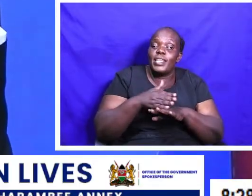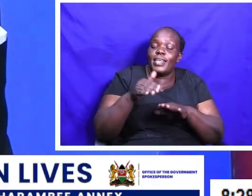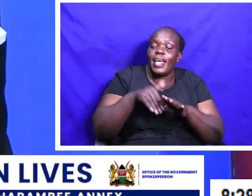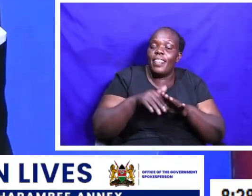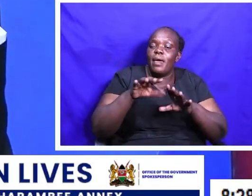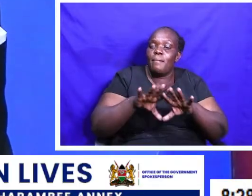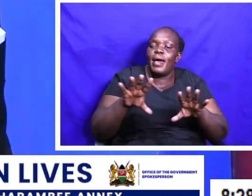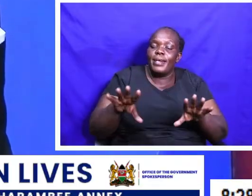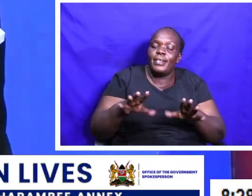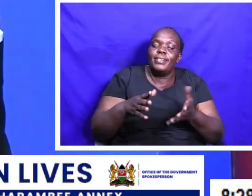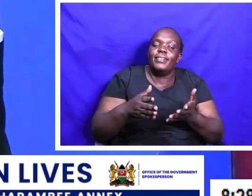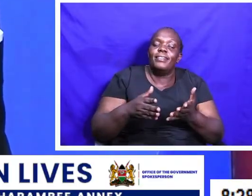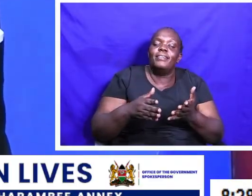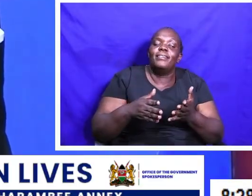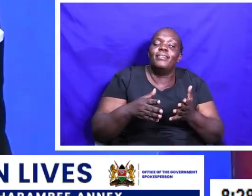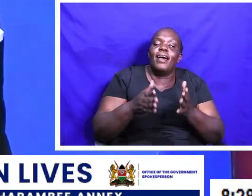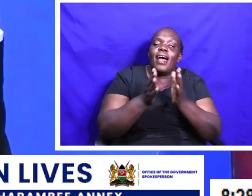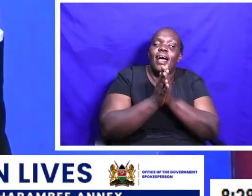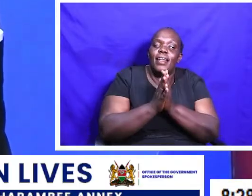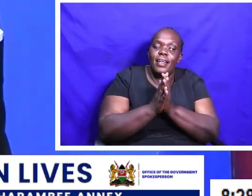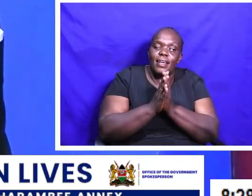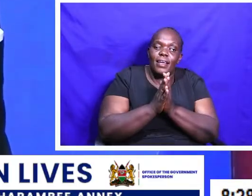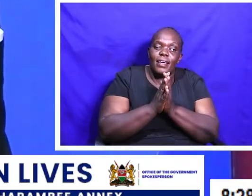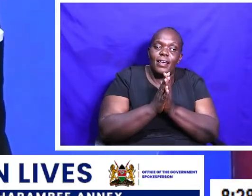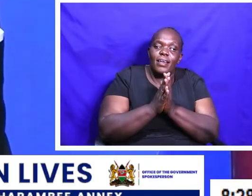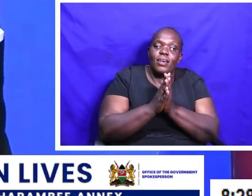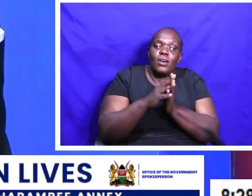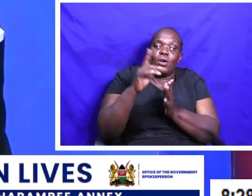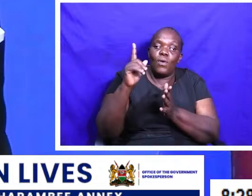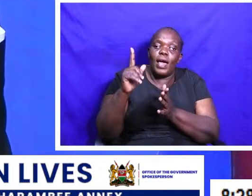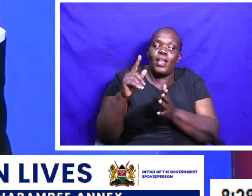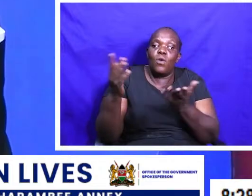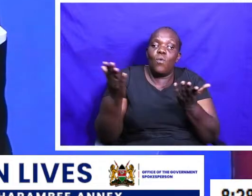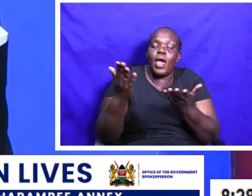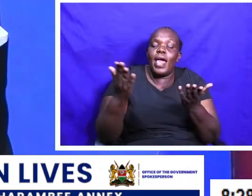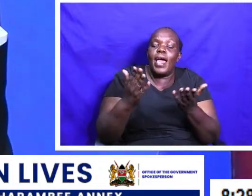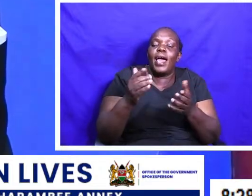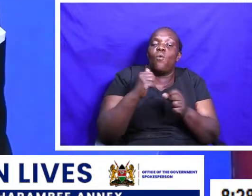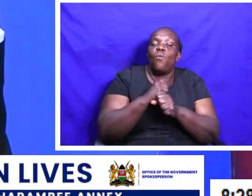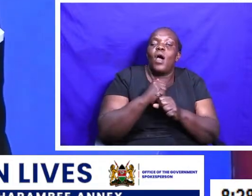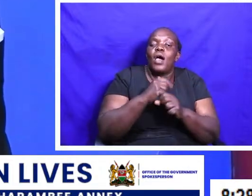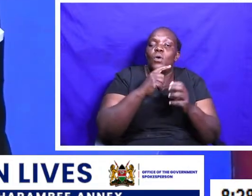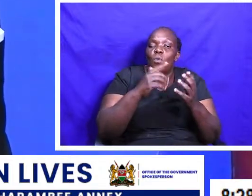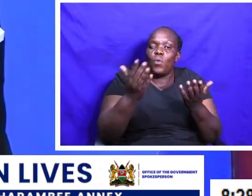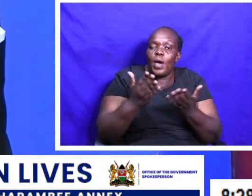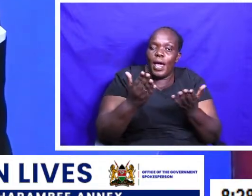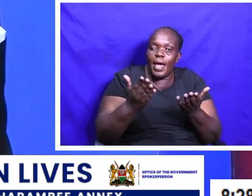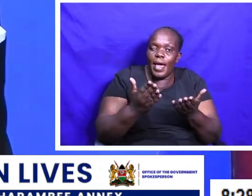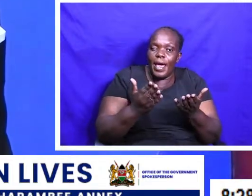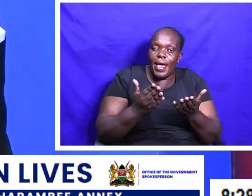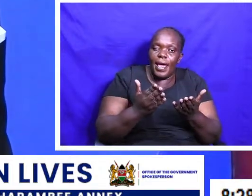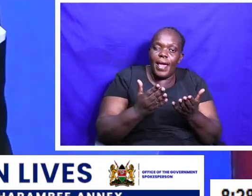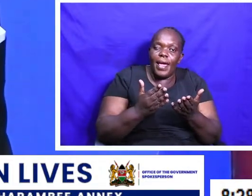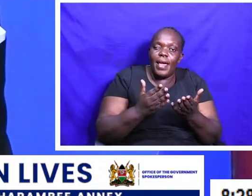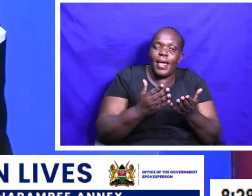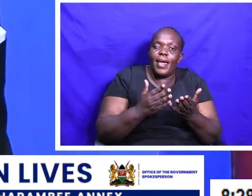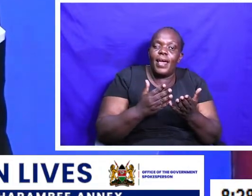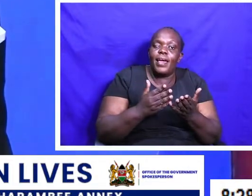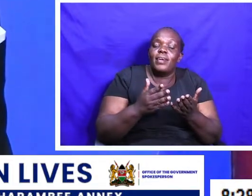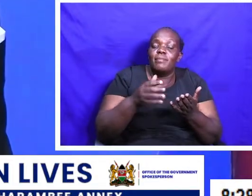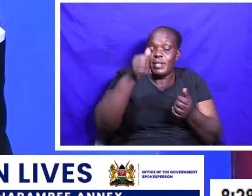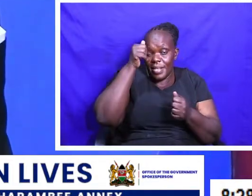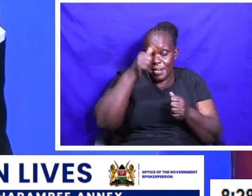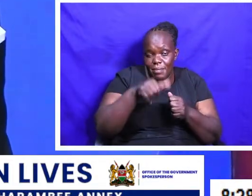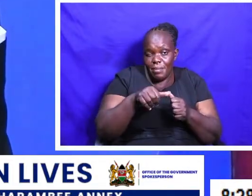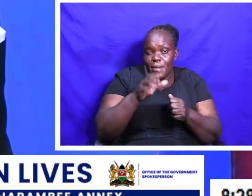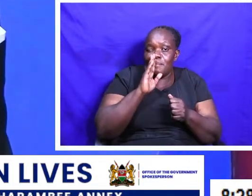at the markets, and one, where to go and dump it. Two, actually,